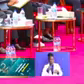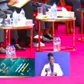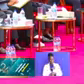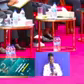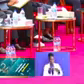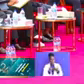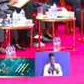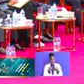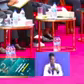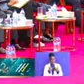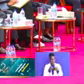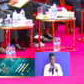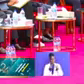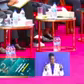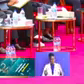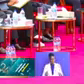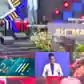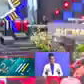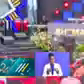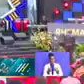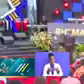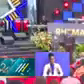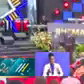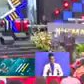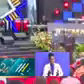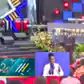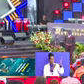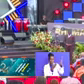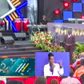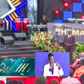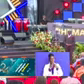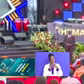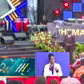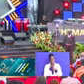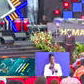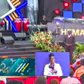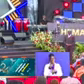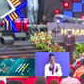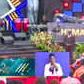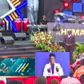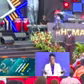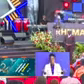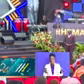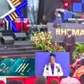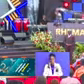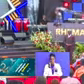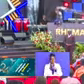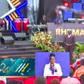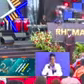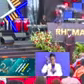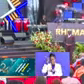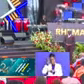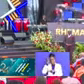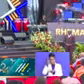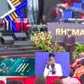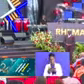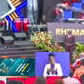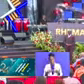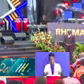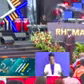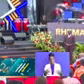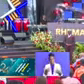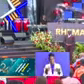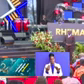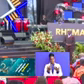altar receiving a sacrifice on daily basis to keep your children in doing evil to keep your